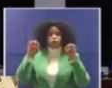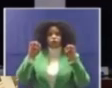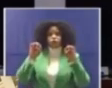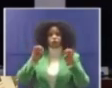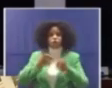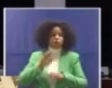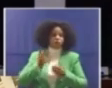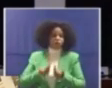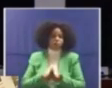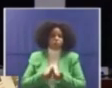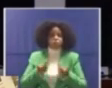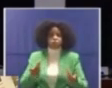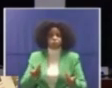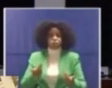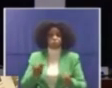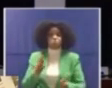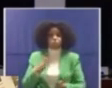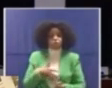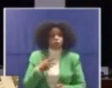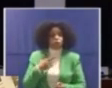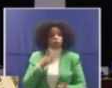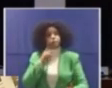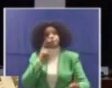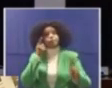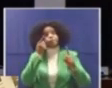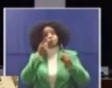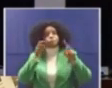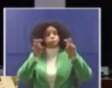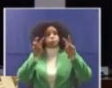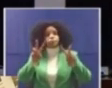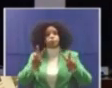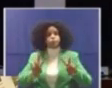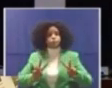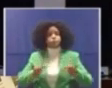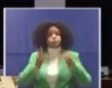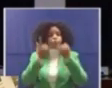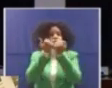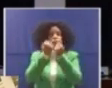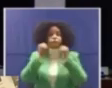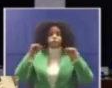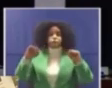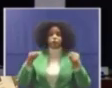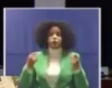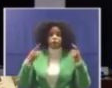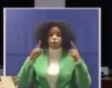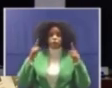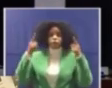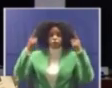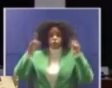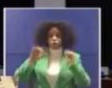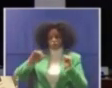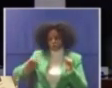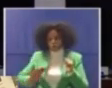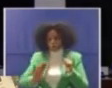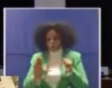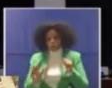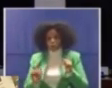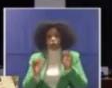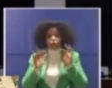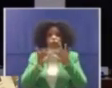also dreamed of a peaceful, democratic, and prosperous continent whose peoples enjoy the best quality